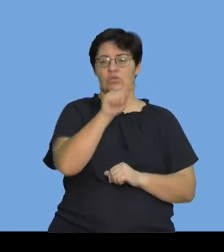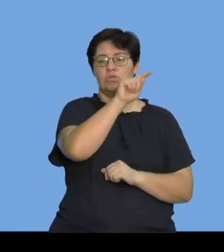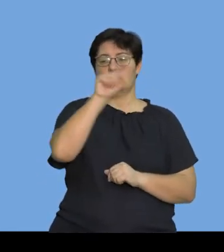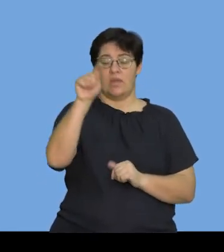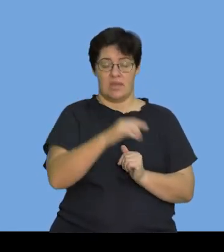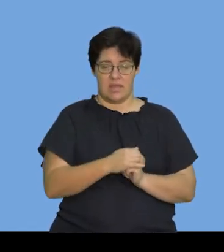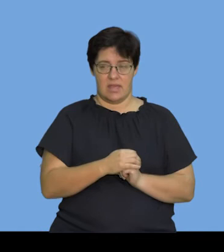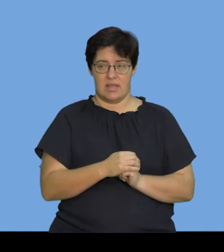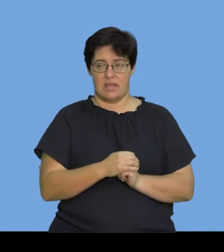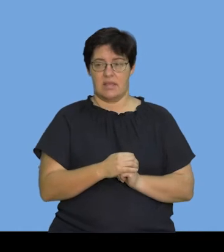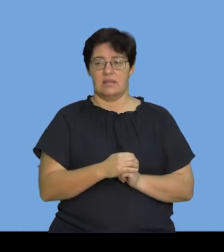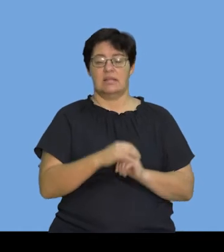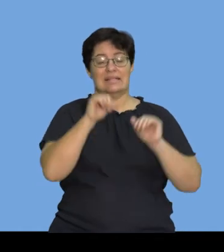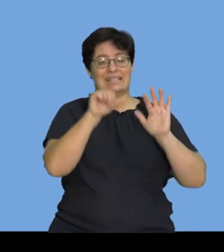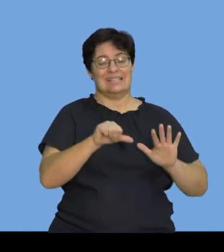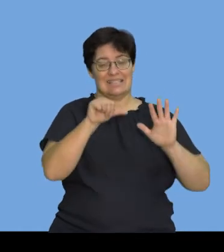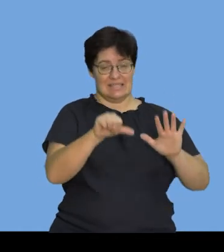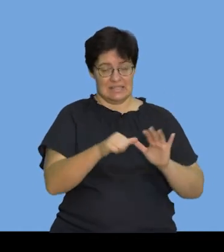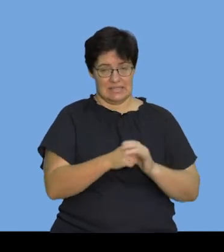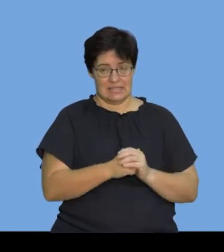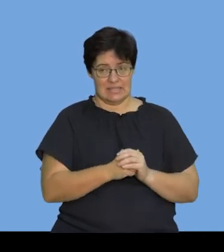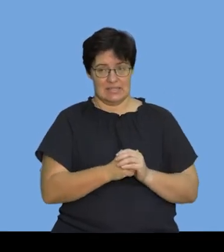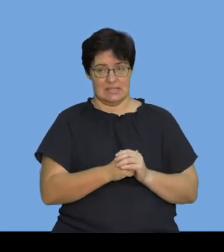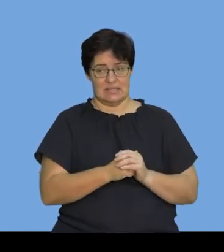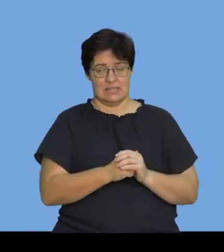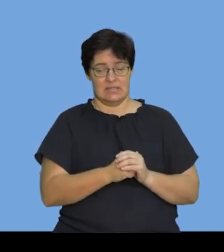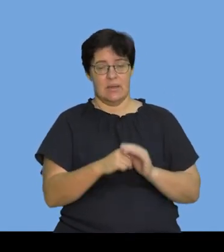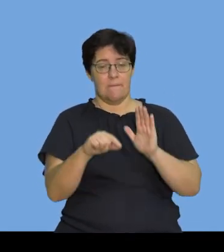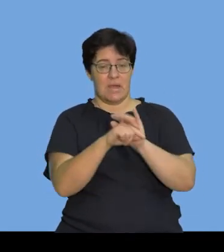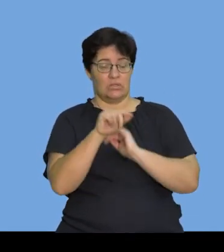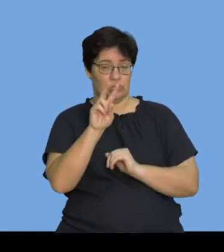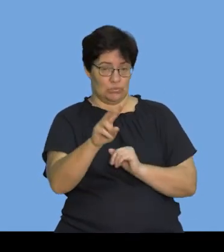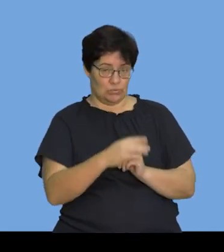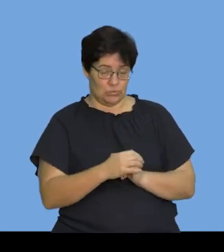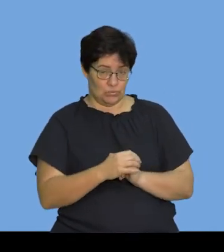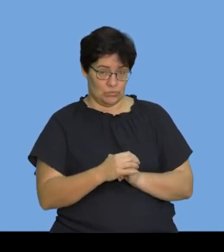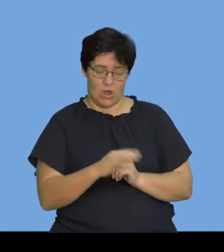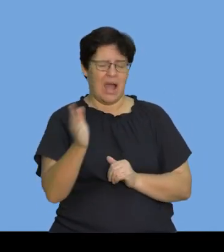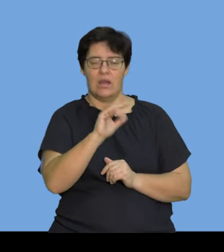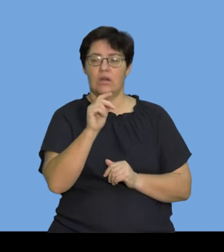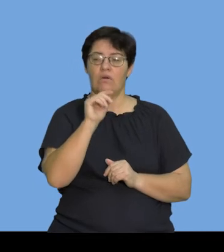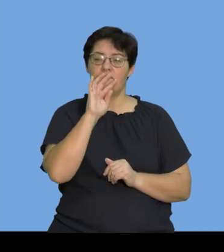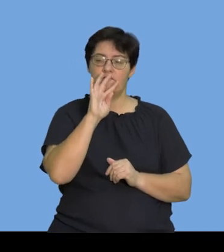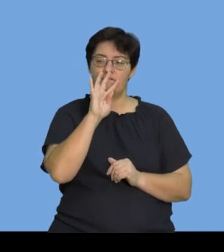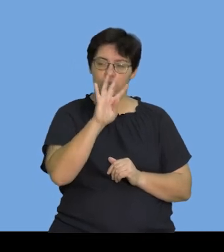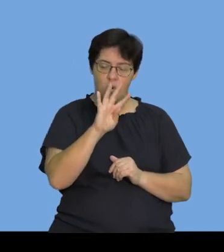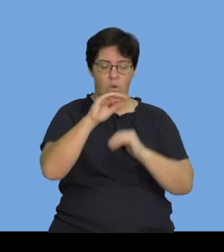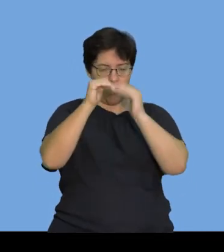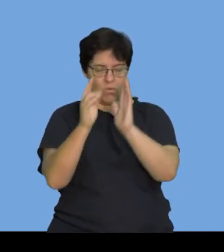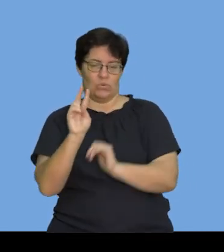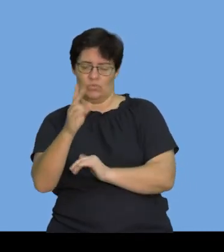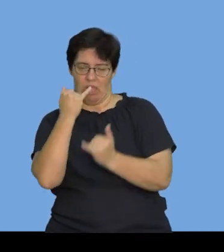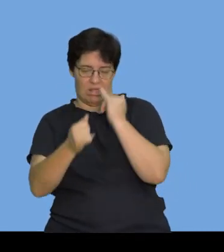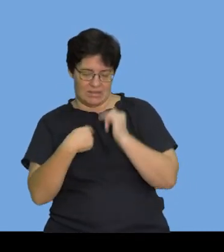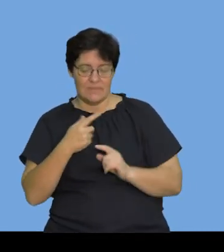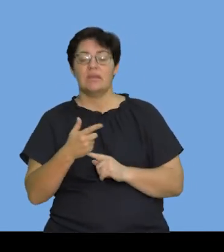have 16 there, minus 2, right? Minus 4 into 2, I mean, sorry. And then divided